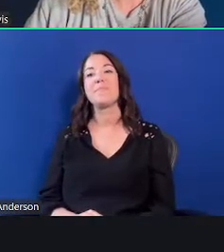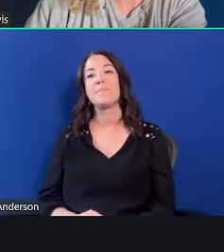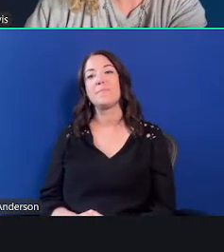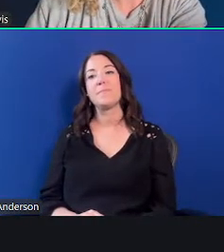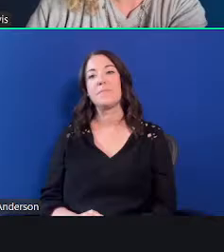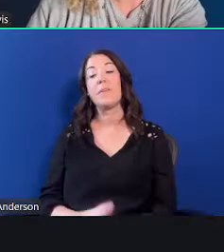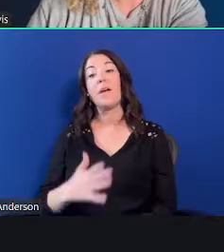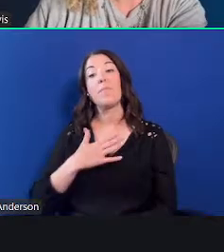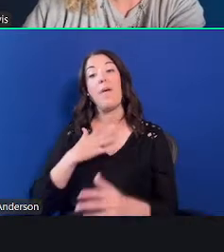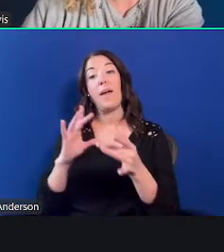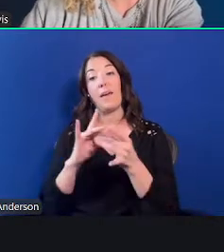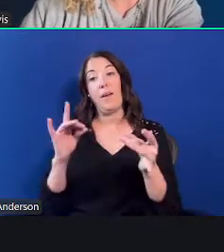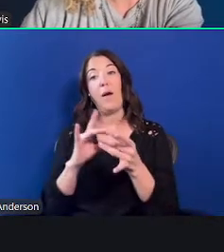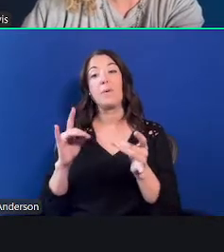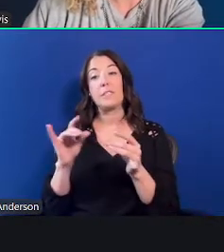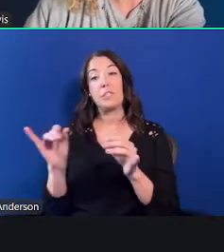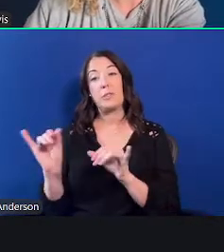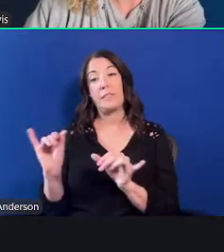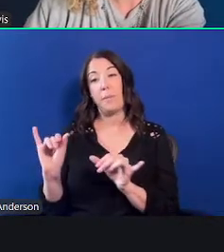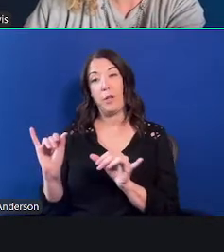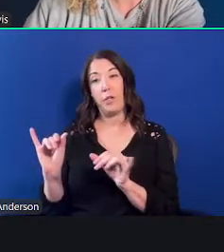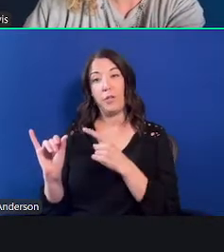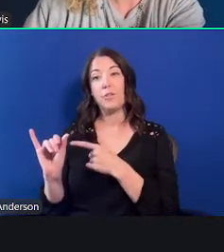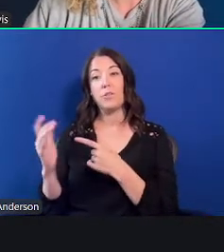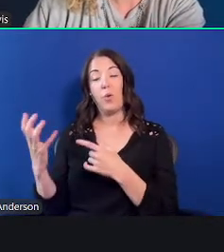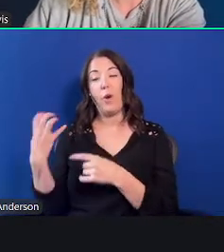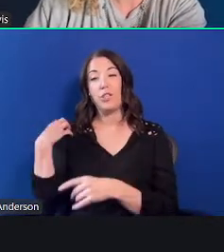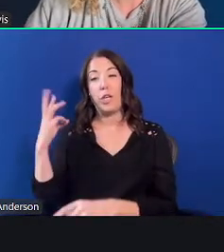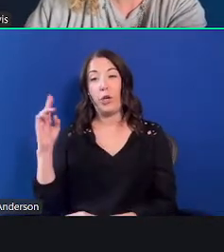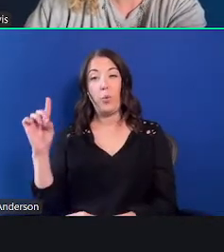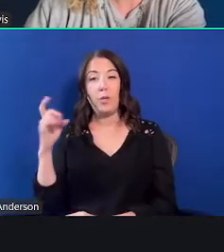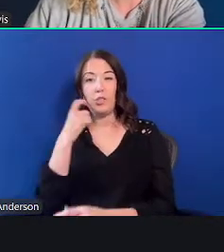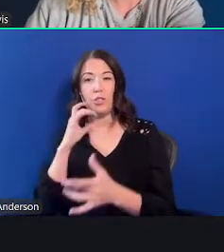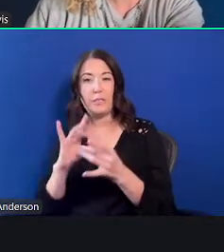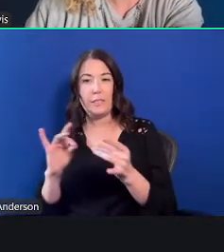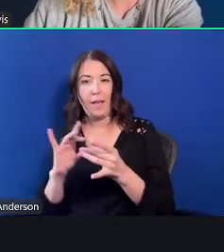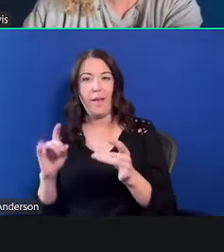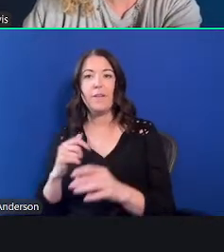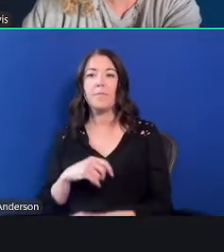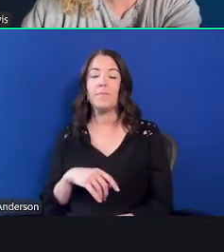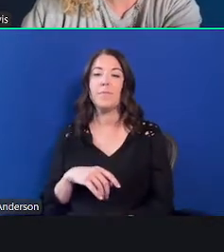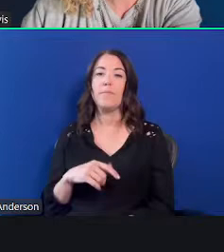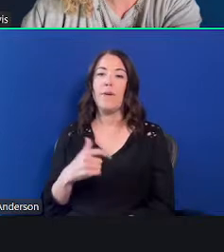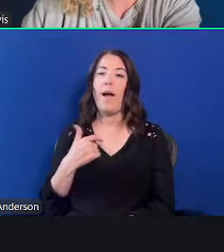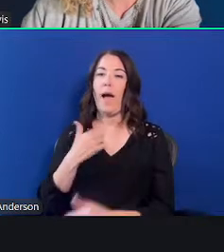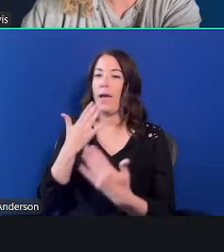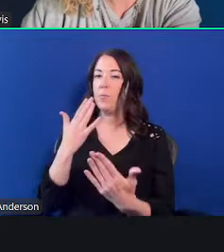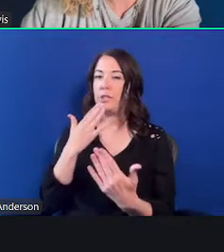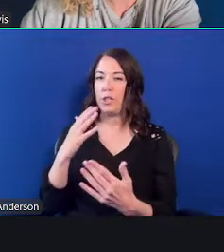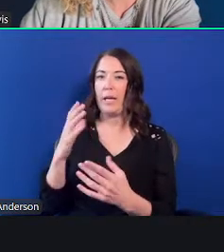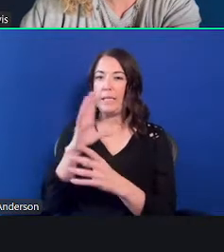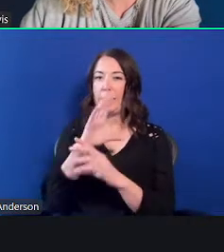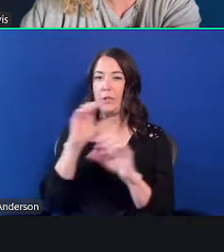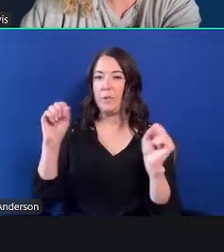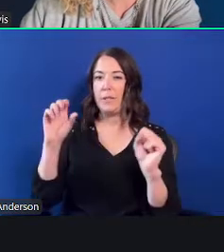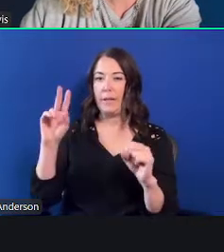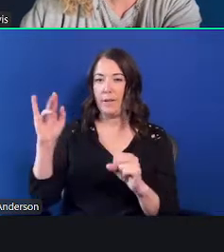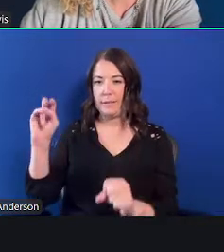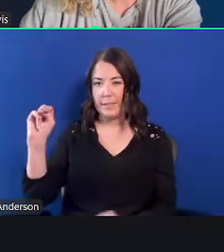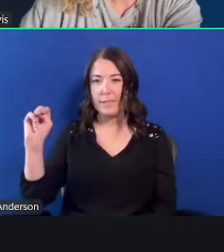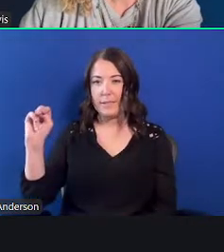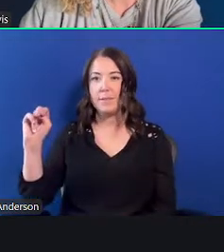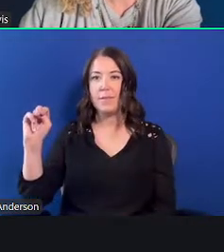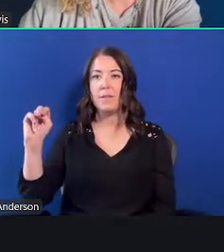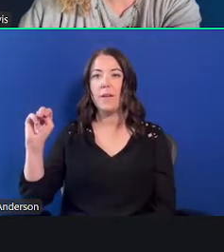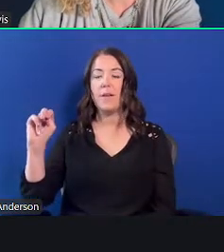My comments were similar a little bit to what Chair Wood just said, and I appreciate Superintendent Nielsen.